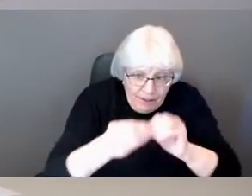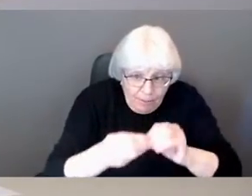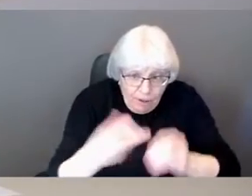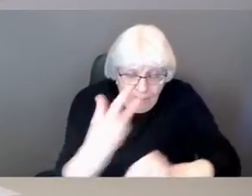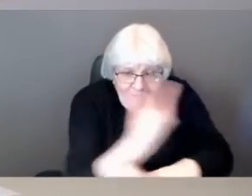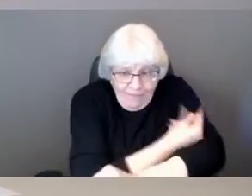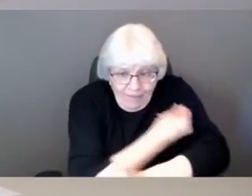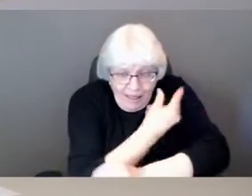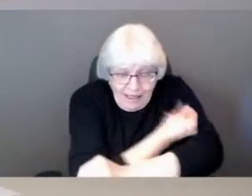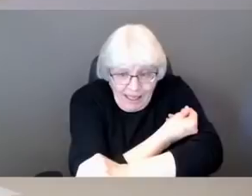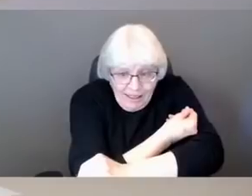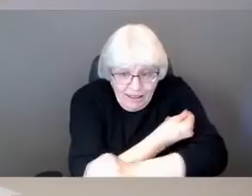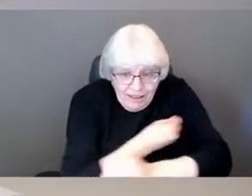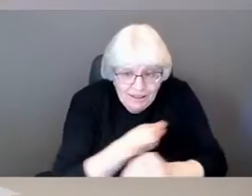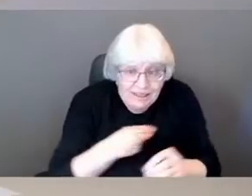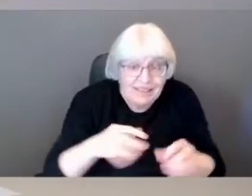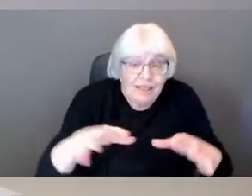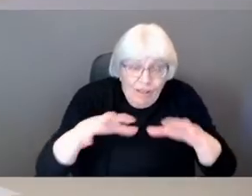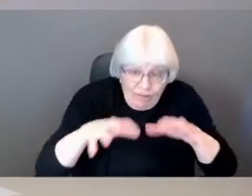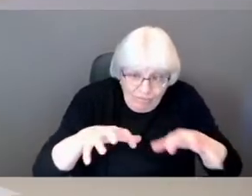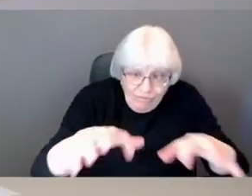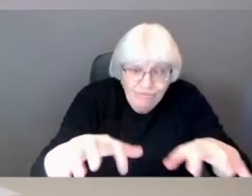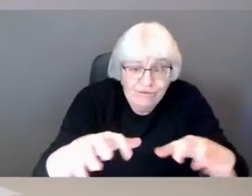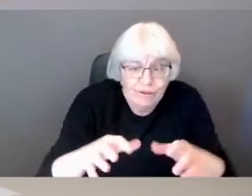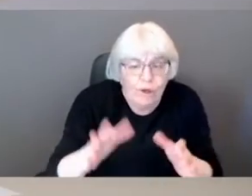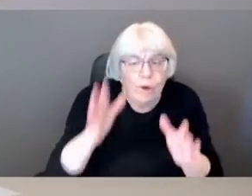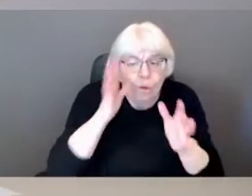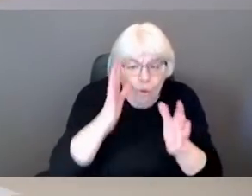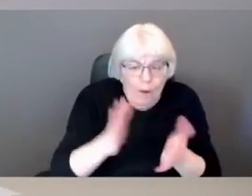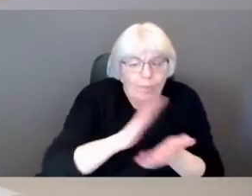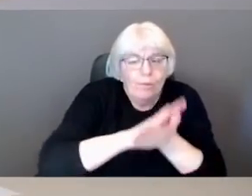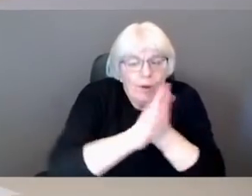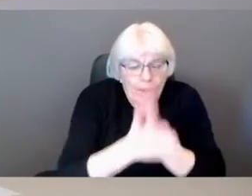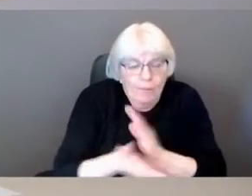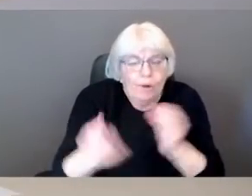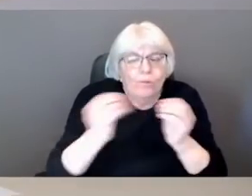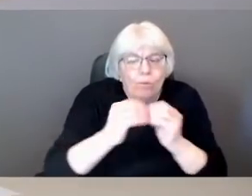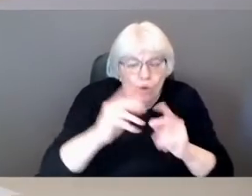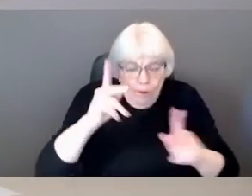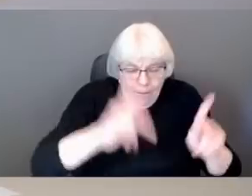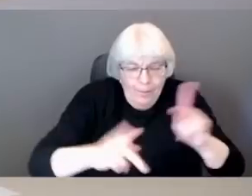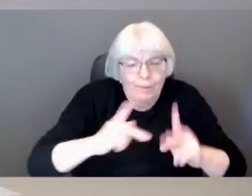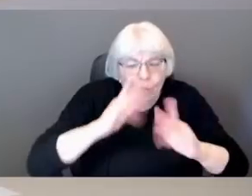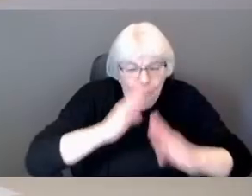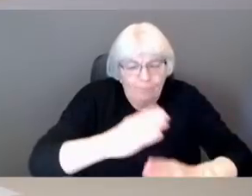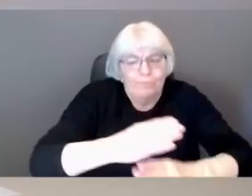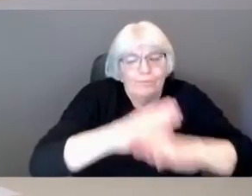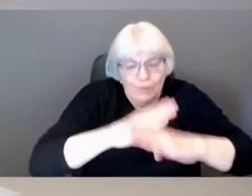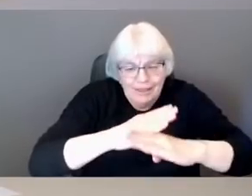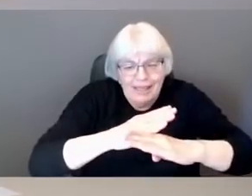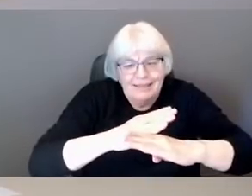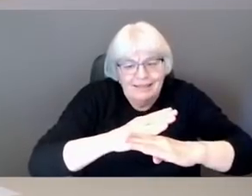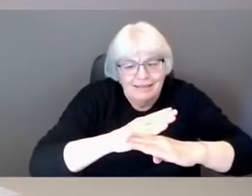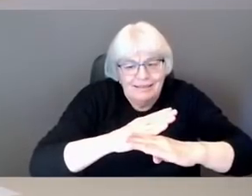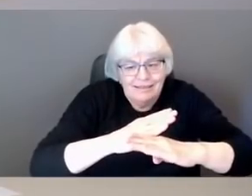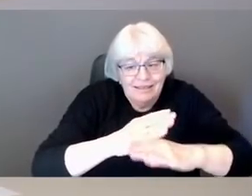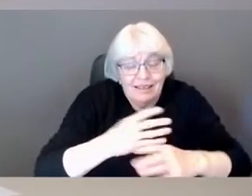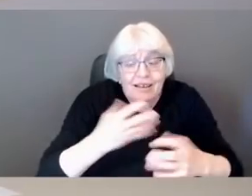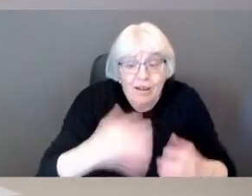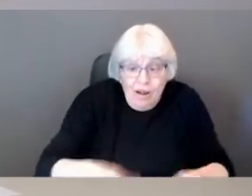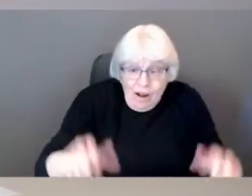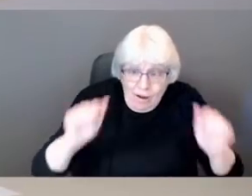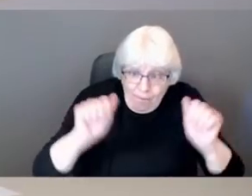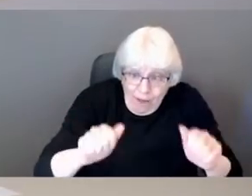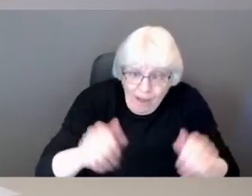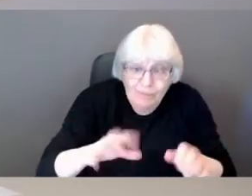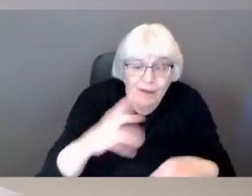we're going to have some more people who are vaccinated who still have COVID-19. We know we get almost an equal number of people even